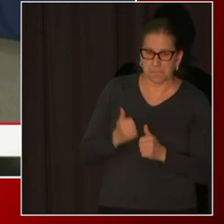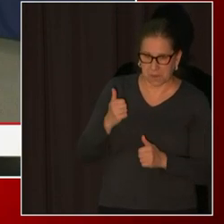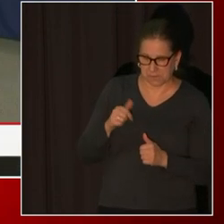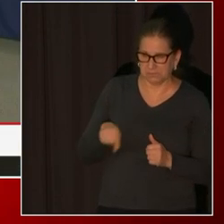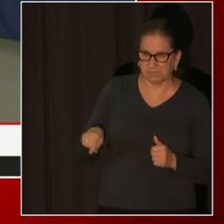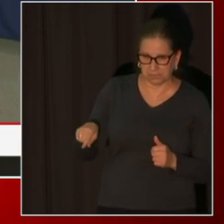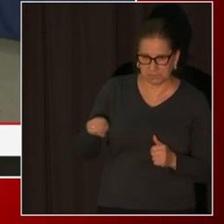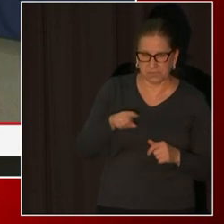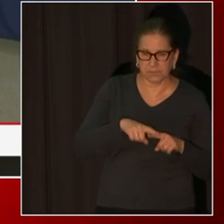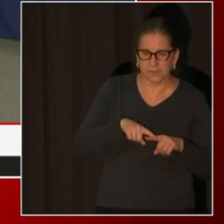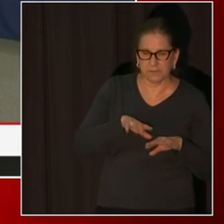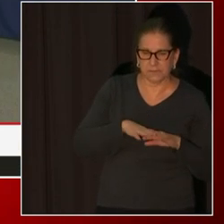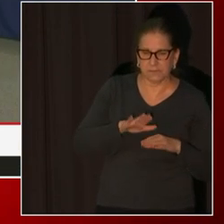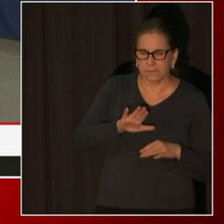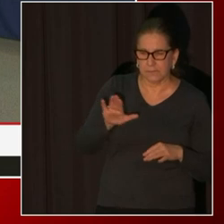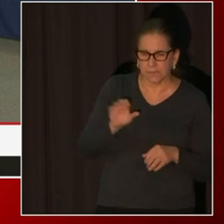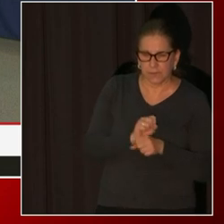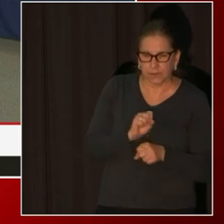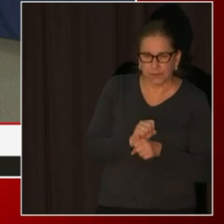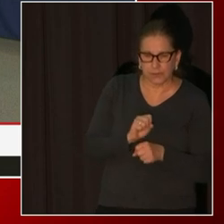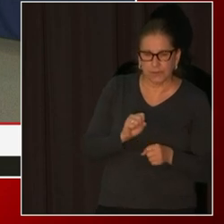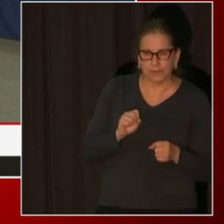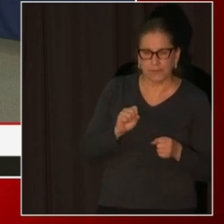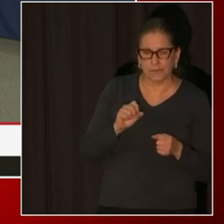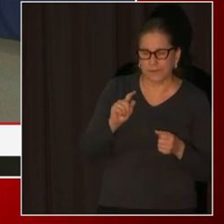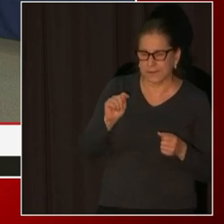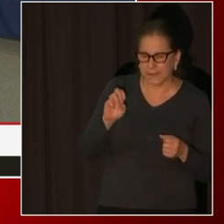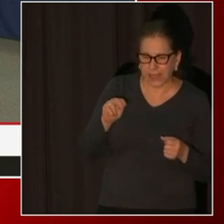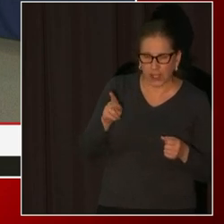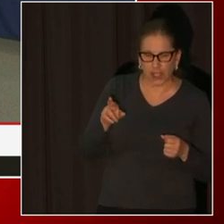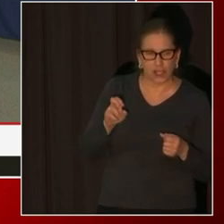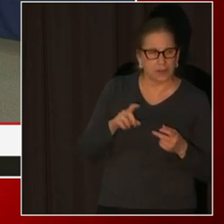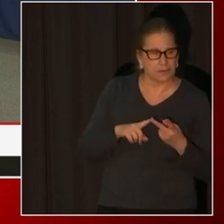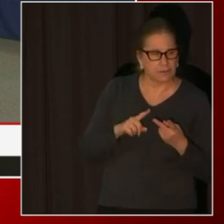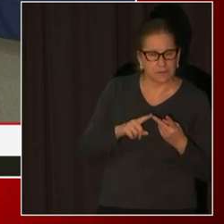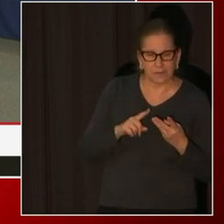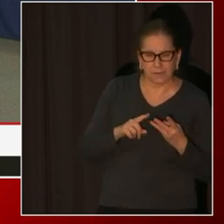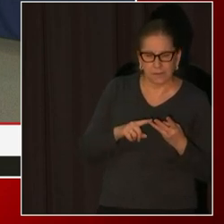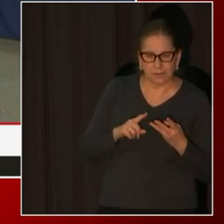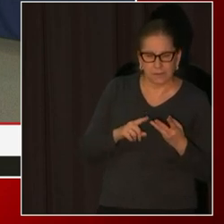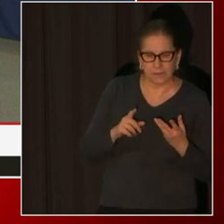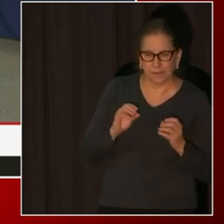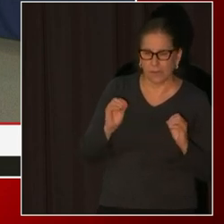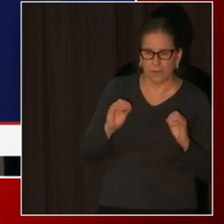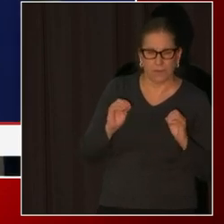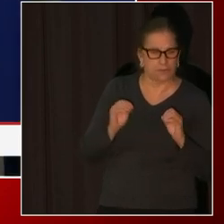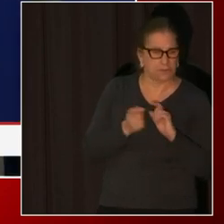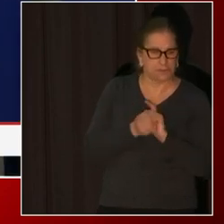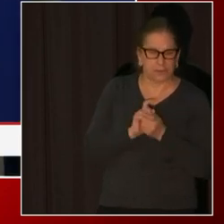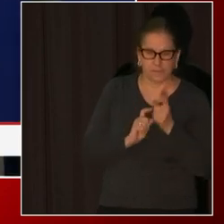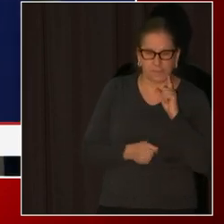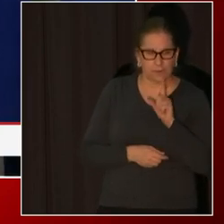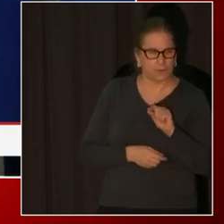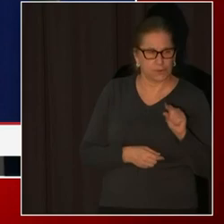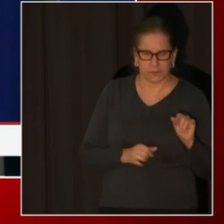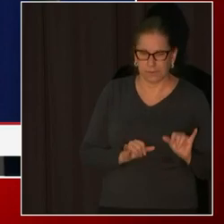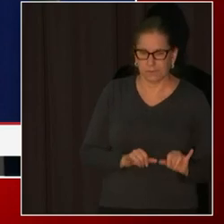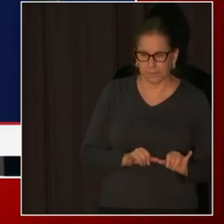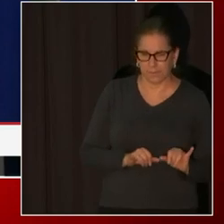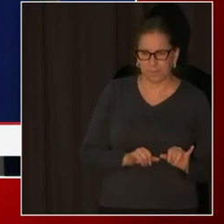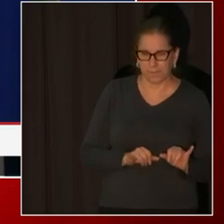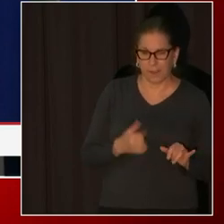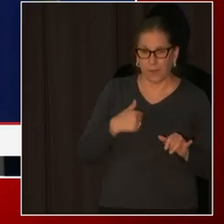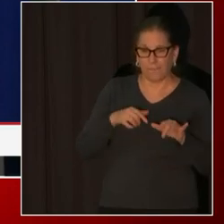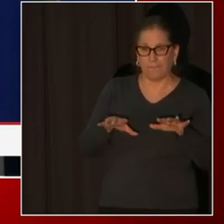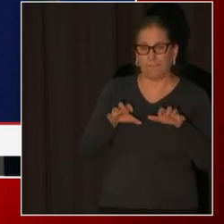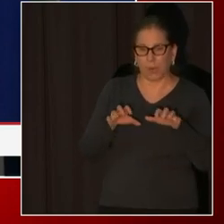tenure, but there's not been a change to step increases for 2020. What we've frozen is like pay raises outside